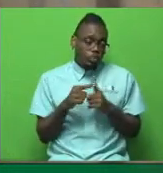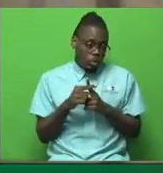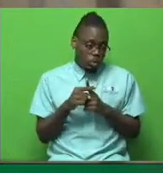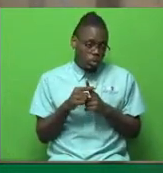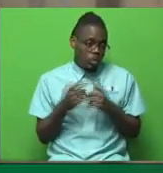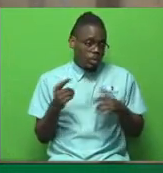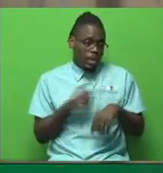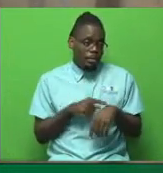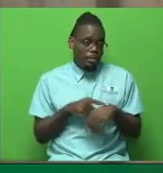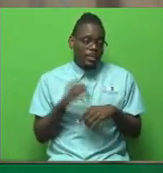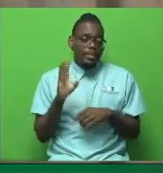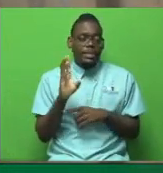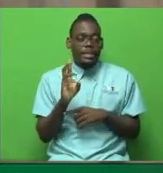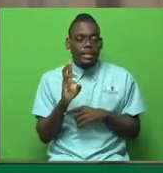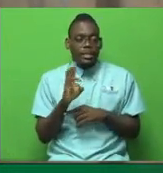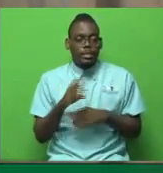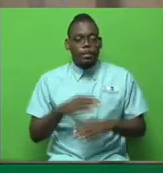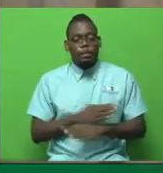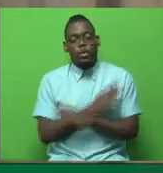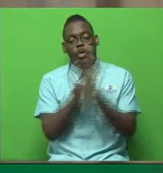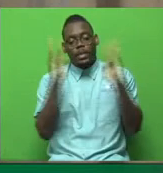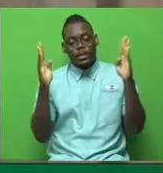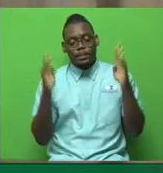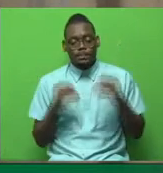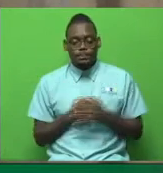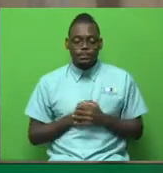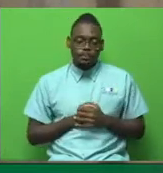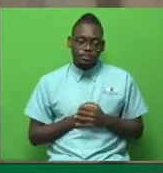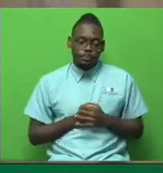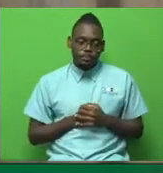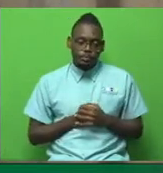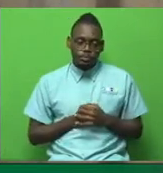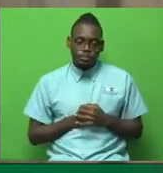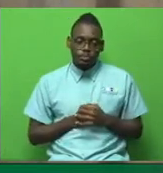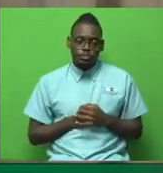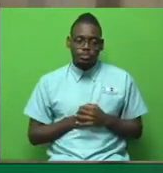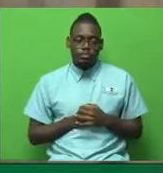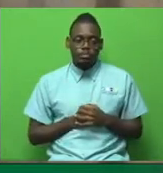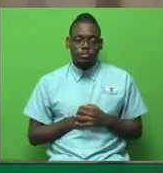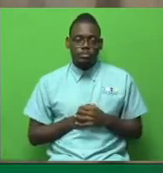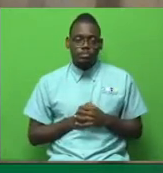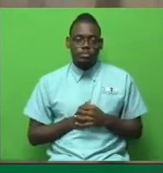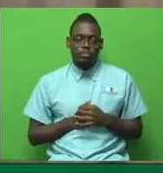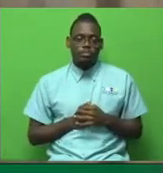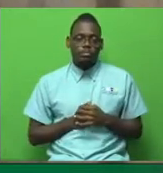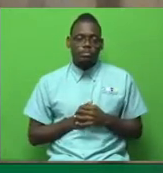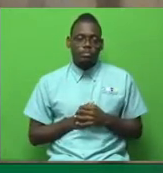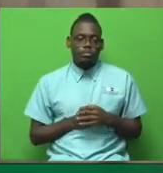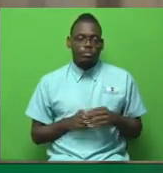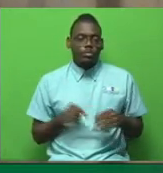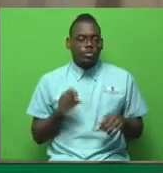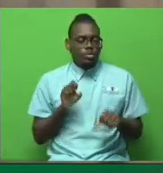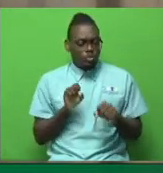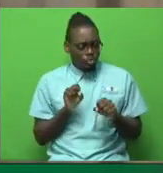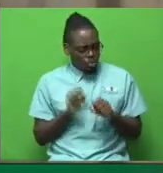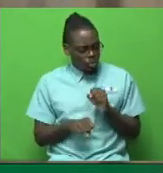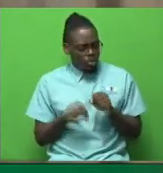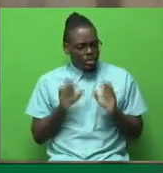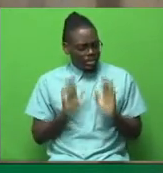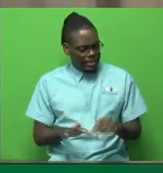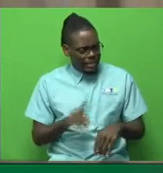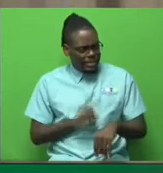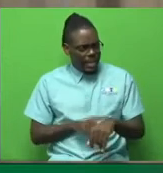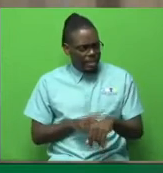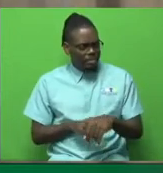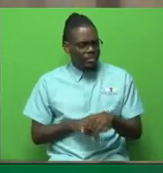um to 6 A.M and so that you have that space to try to fill up your terms and if you don't have